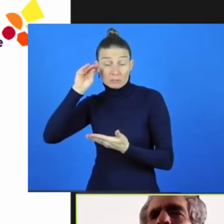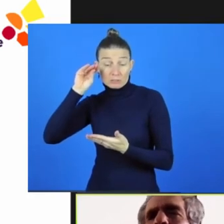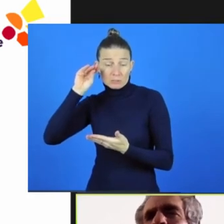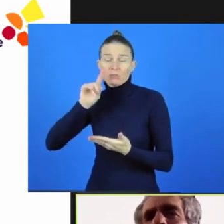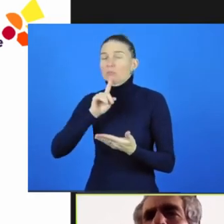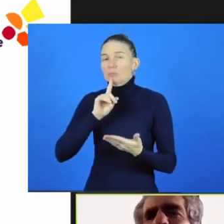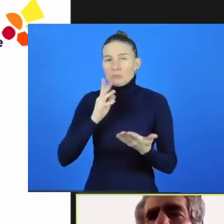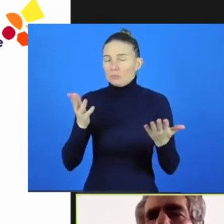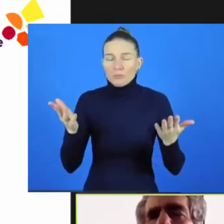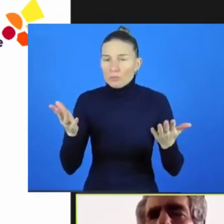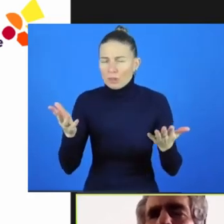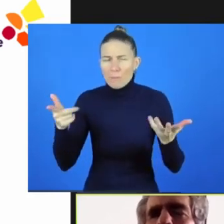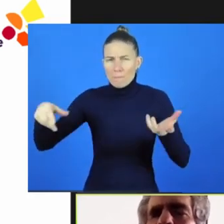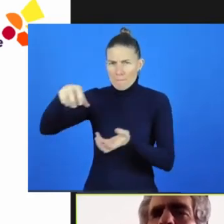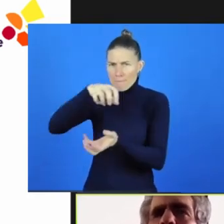and technology.